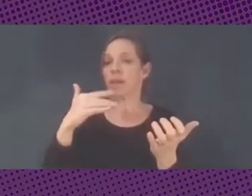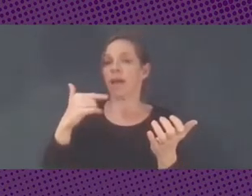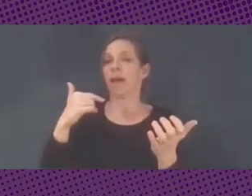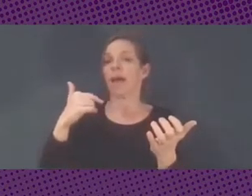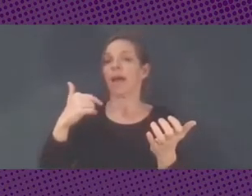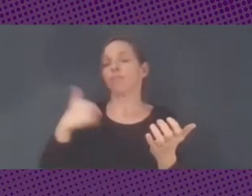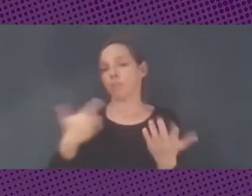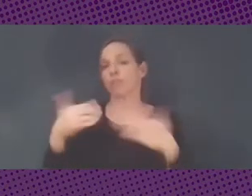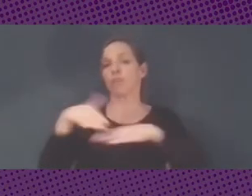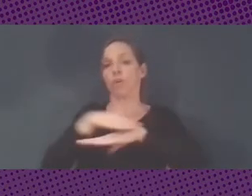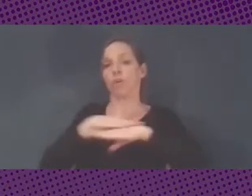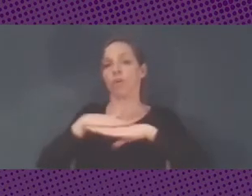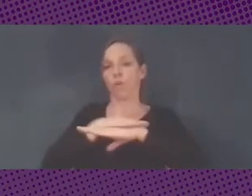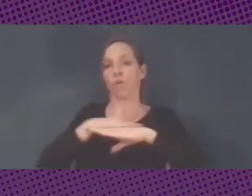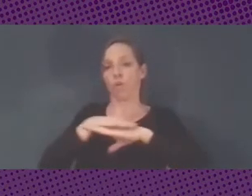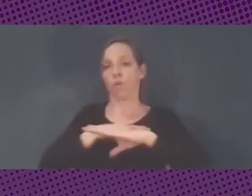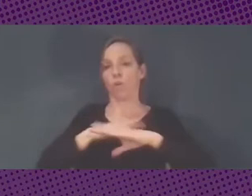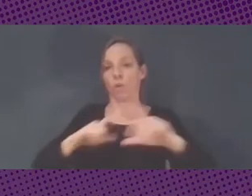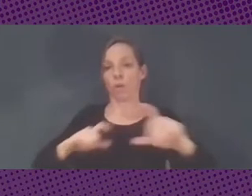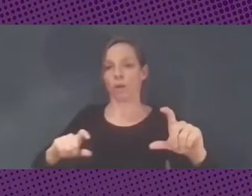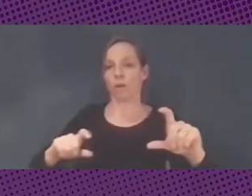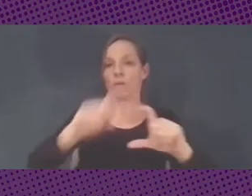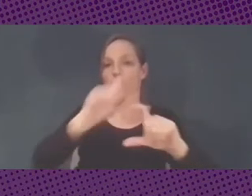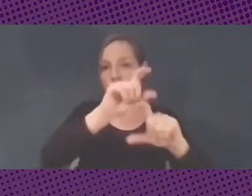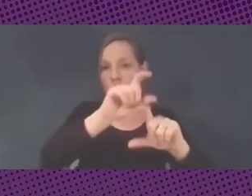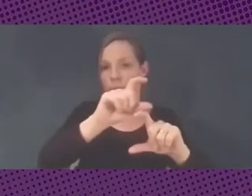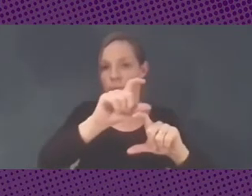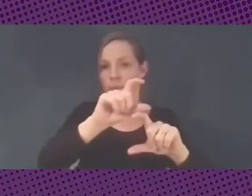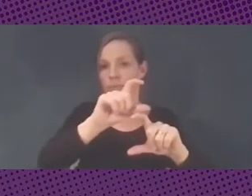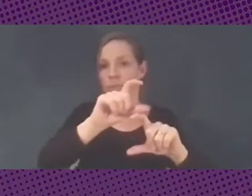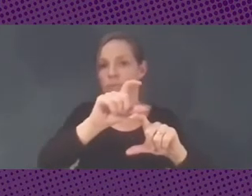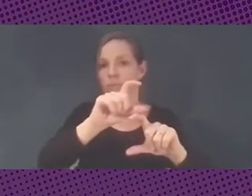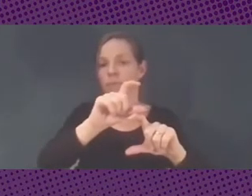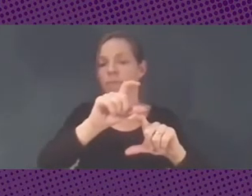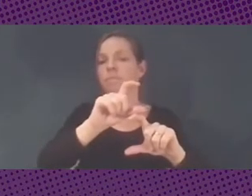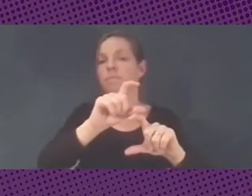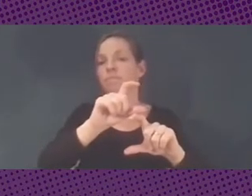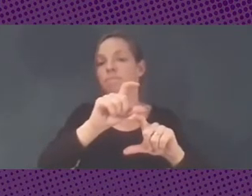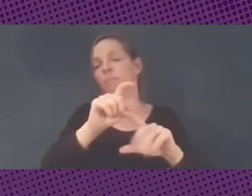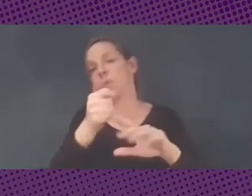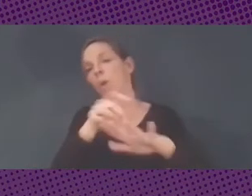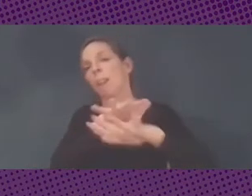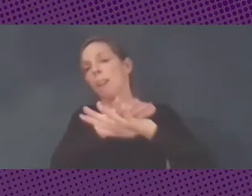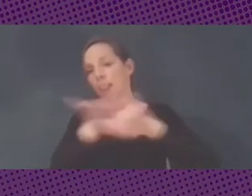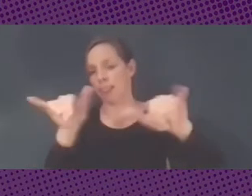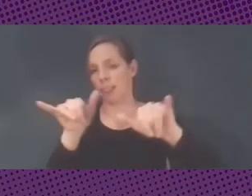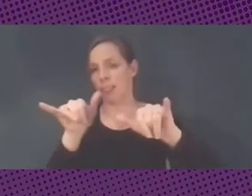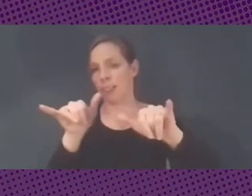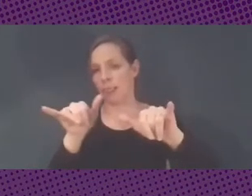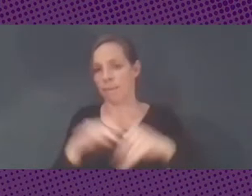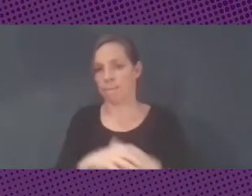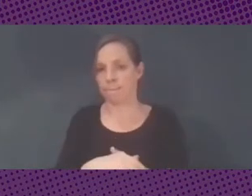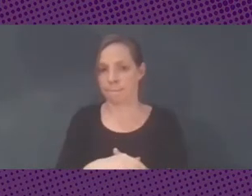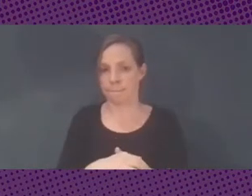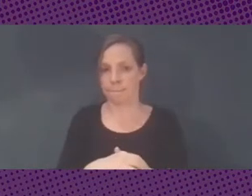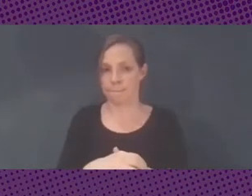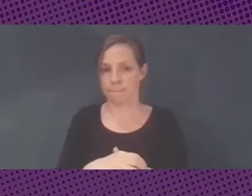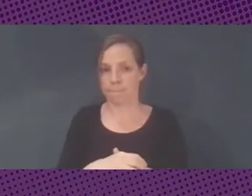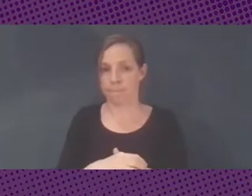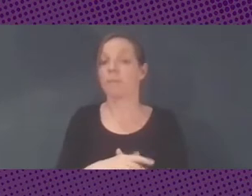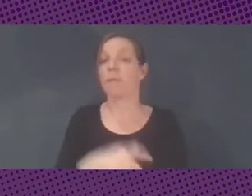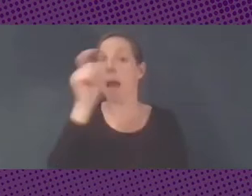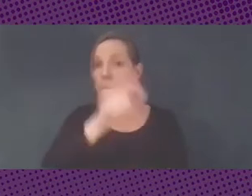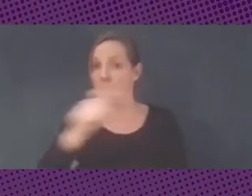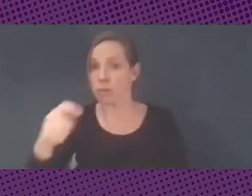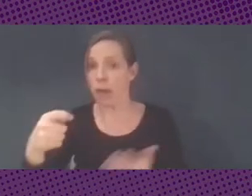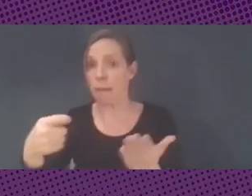in and tops up the user fees to the level agreed pre agreed in contracts. And there are many examples of